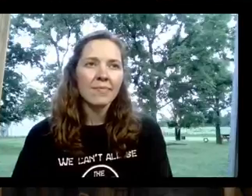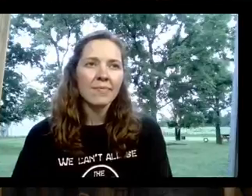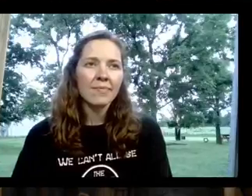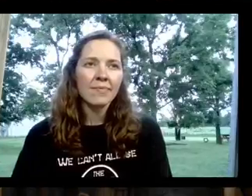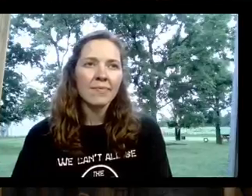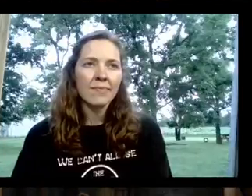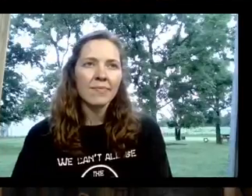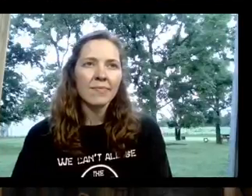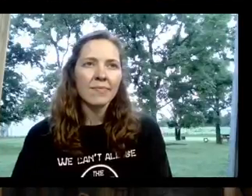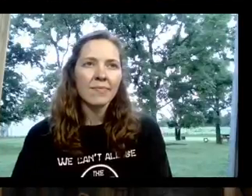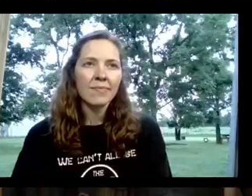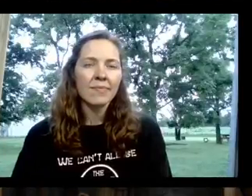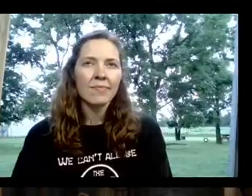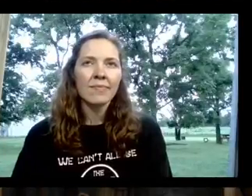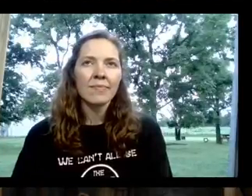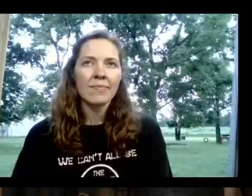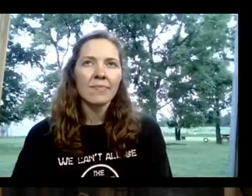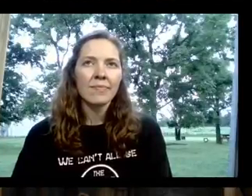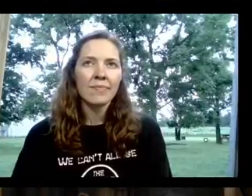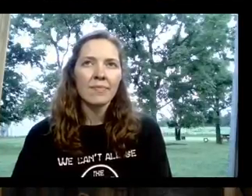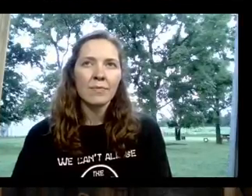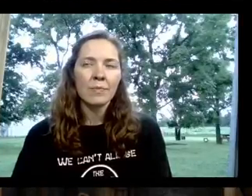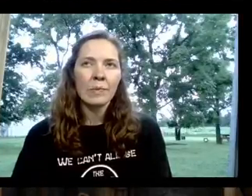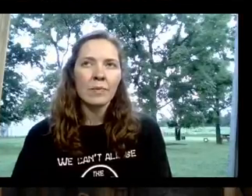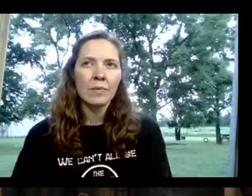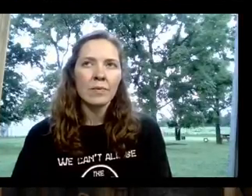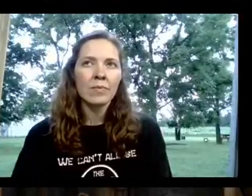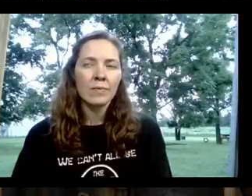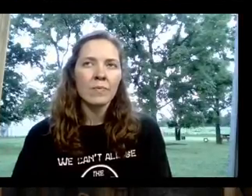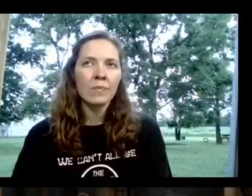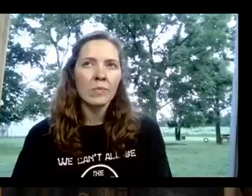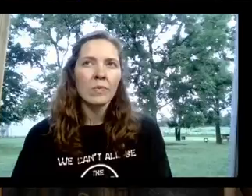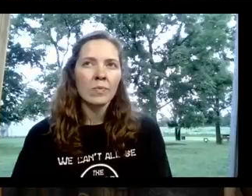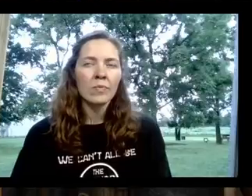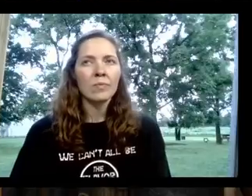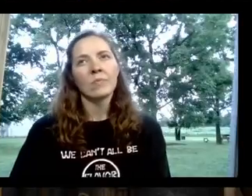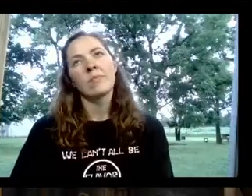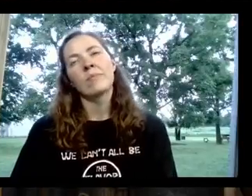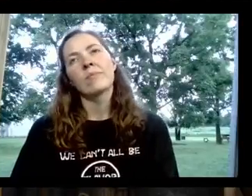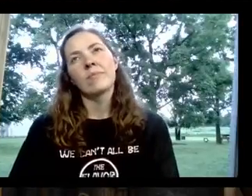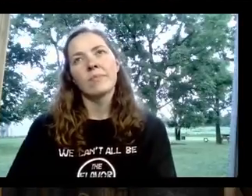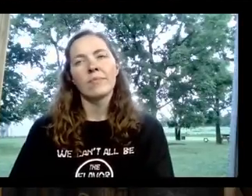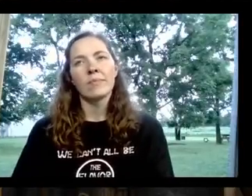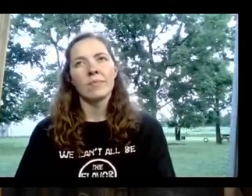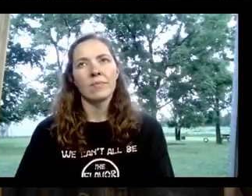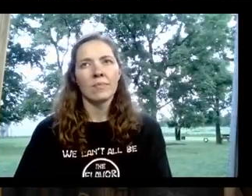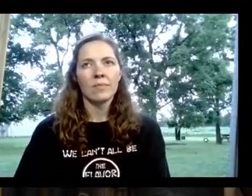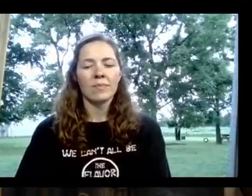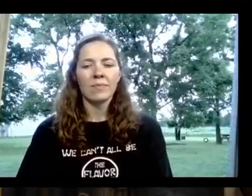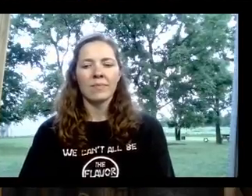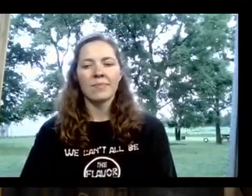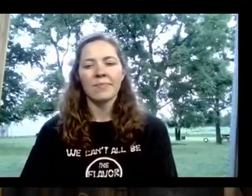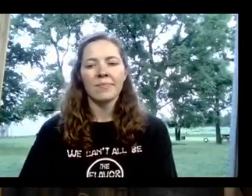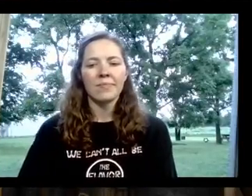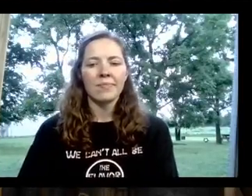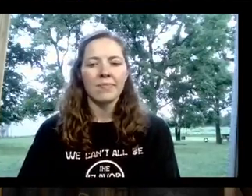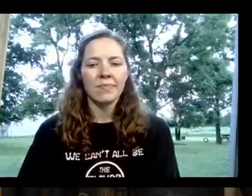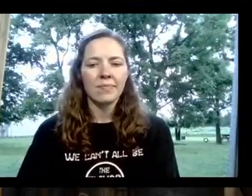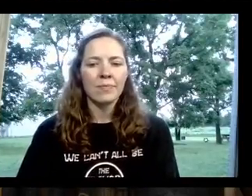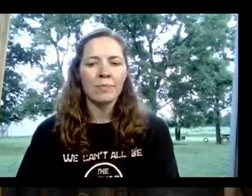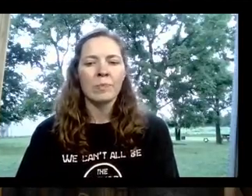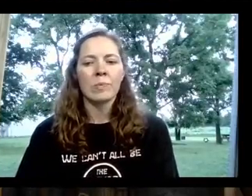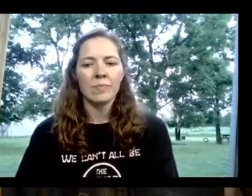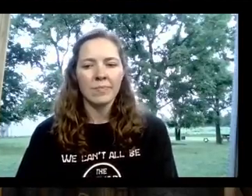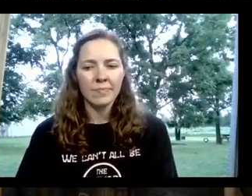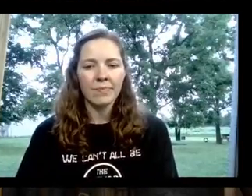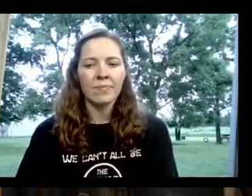reserved lower grades of wrought iron for lower grades of work, or lower things that weren't high stress, or things that did not